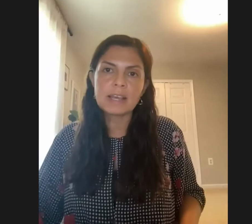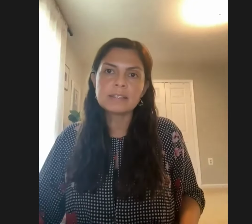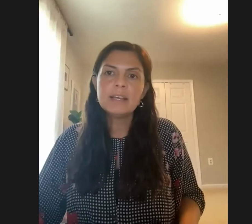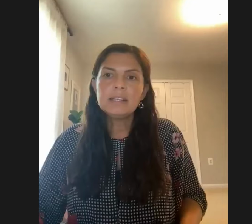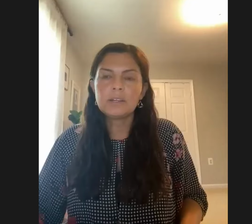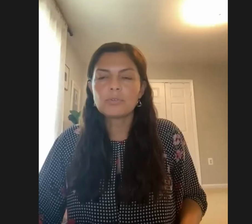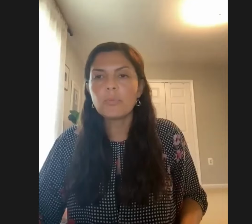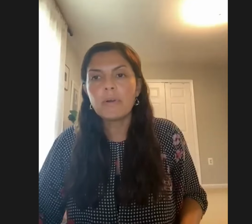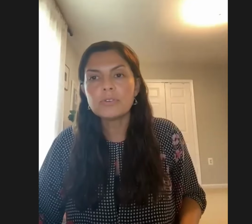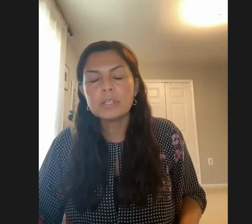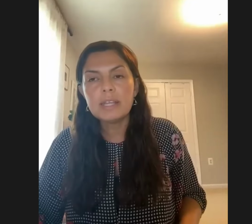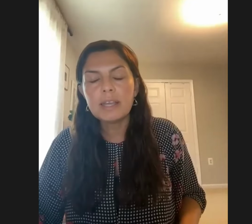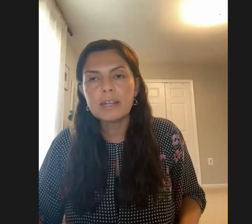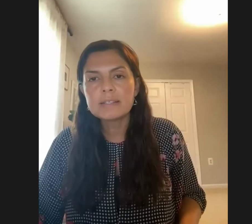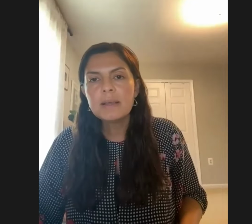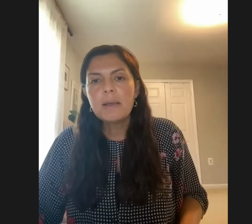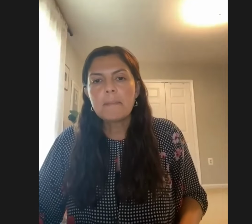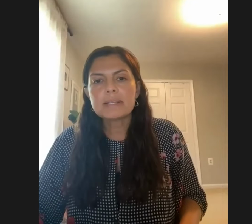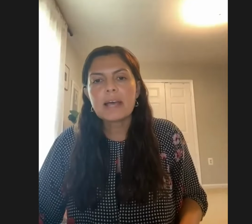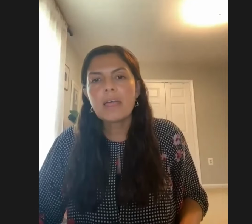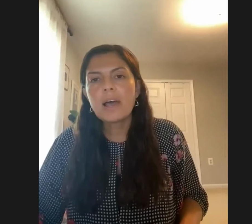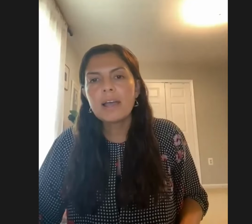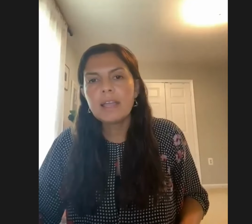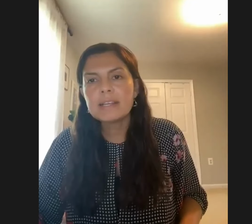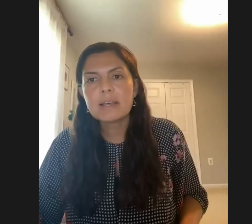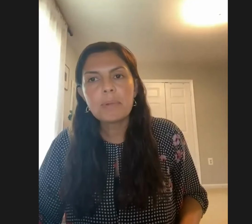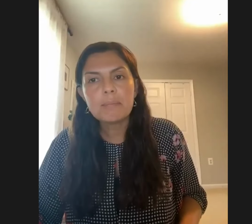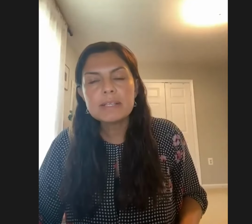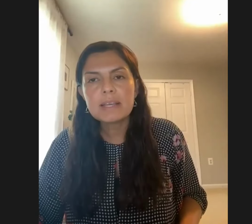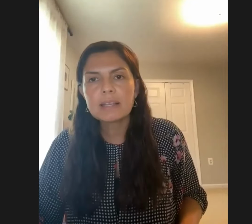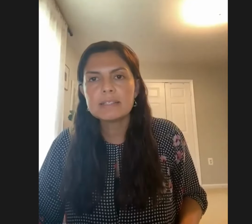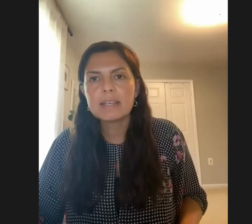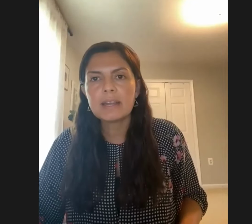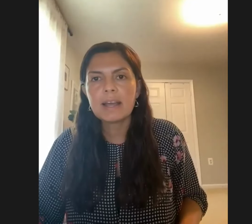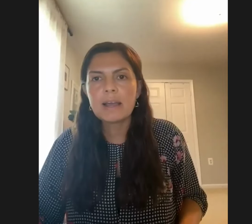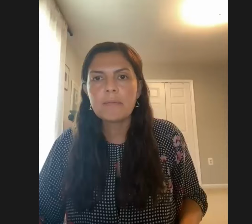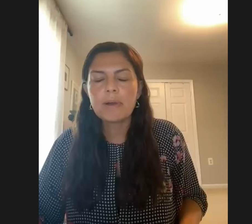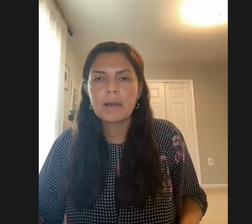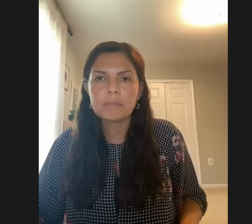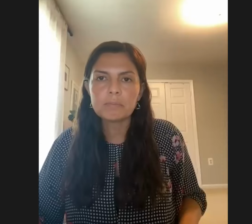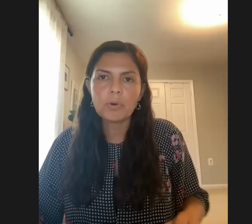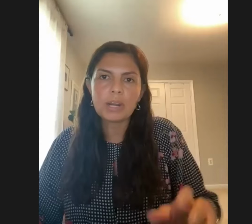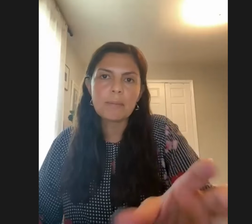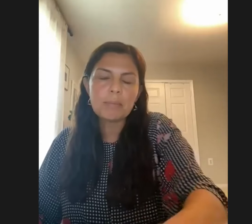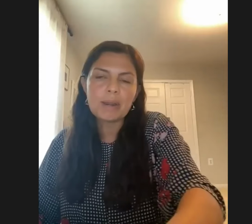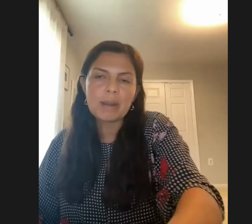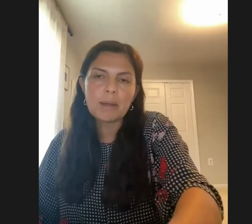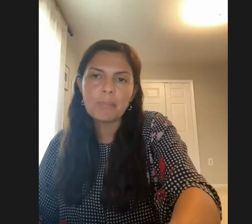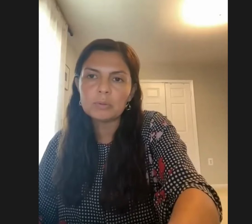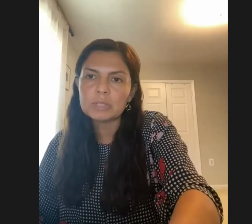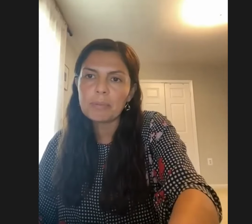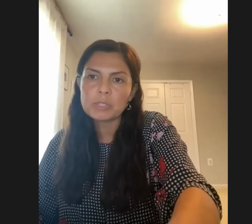healthcare system to the needs and preferences of our indigenous peoples. Based on this premise, I would like